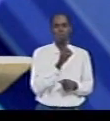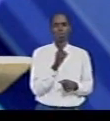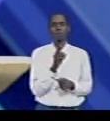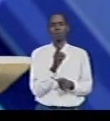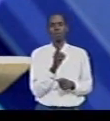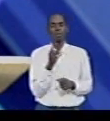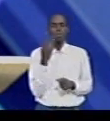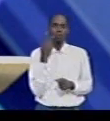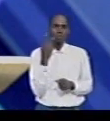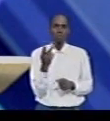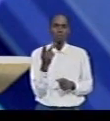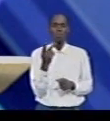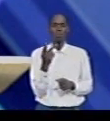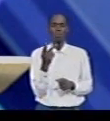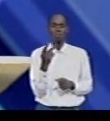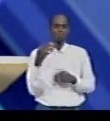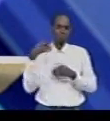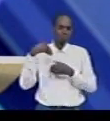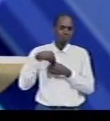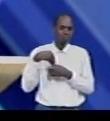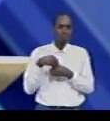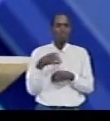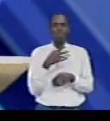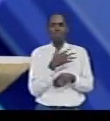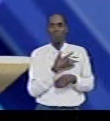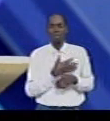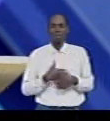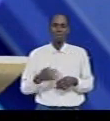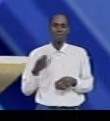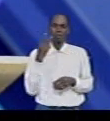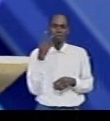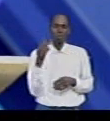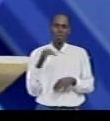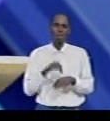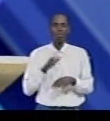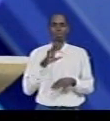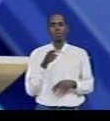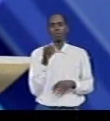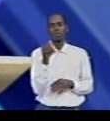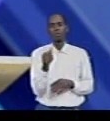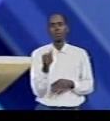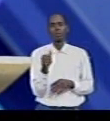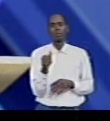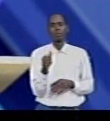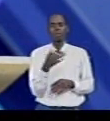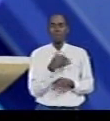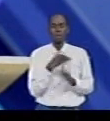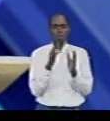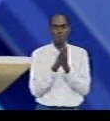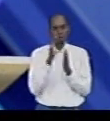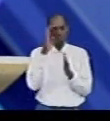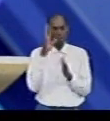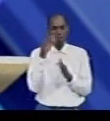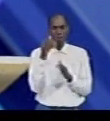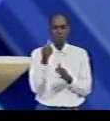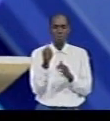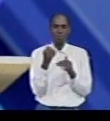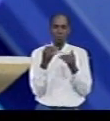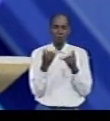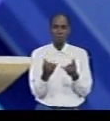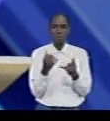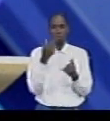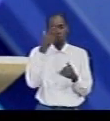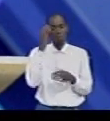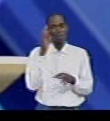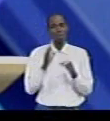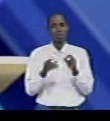at it, look inward, and look at yourself and pray for yourself, because if a thing